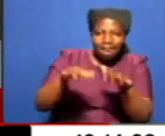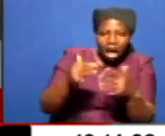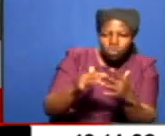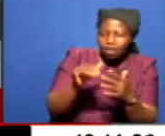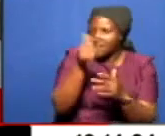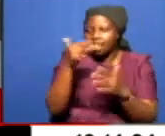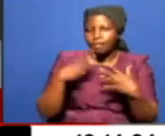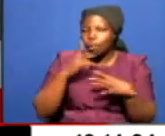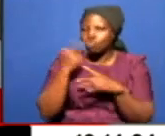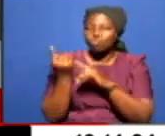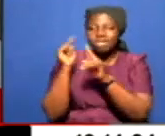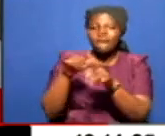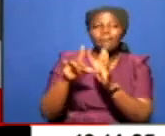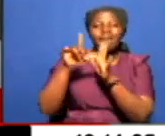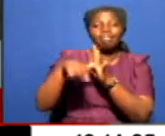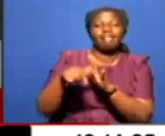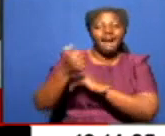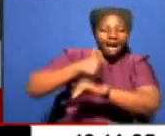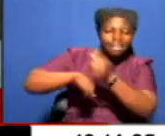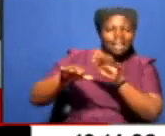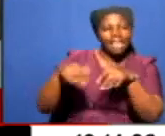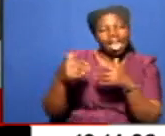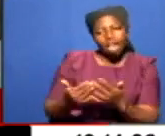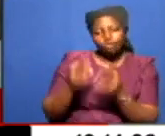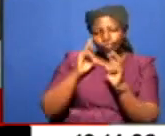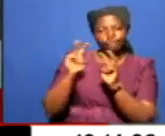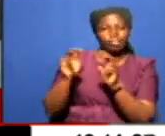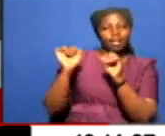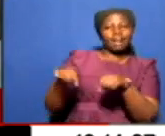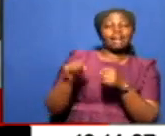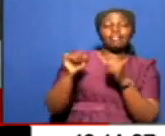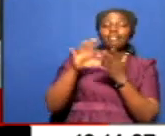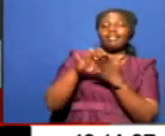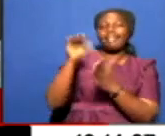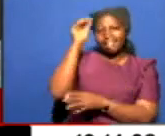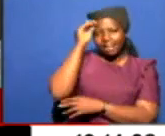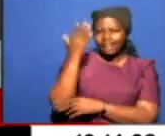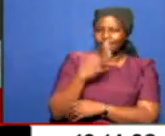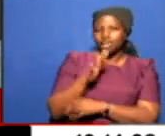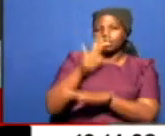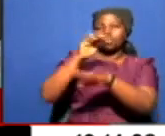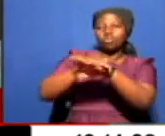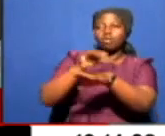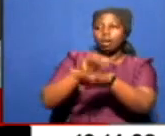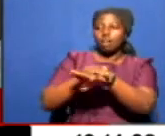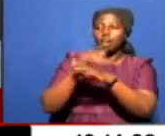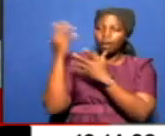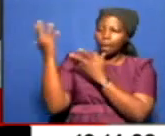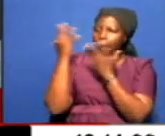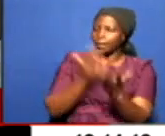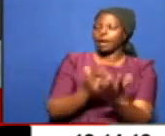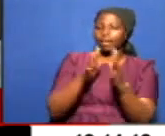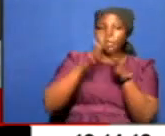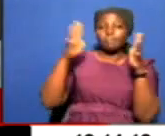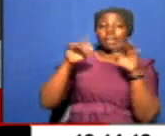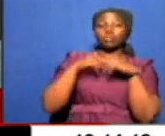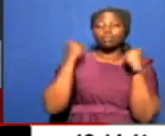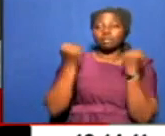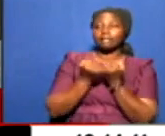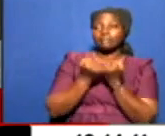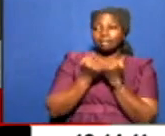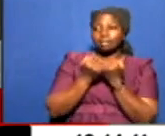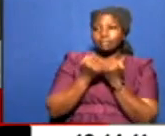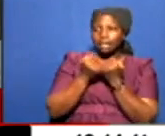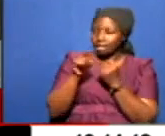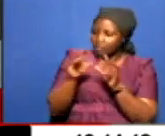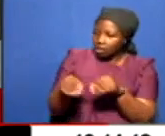acted. Mm-hmm. So we have learned that it is good that we bring the larger society, and we are calling it